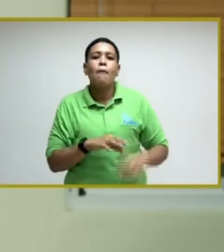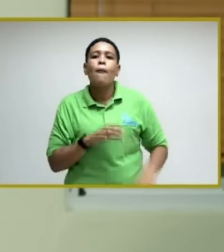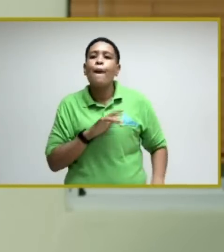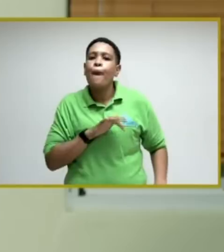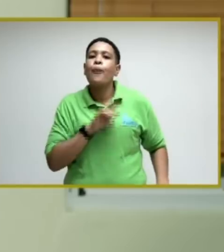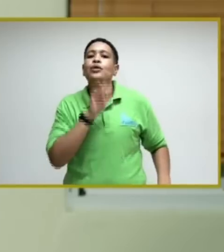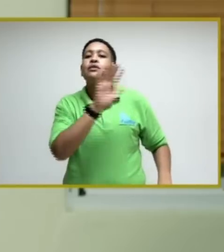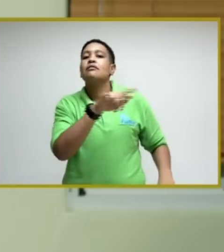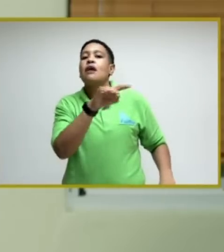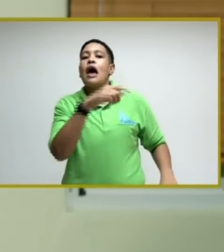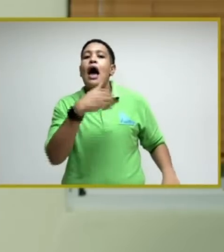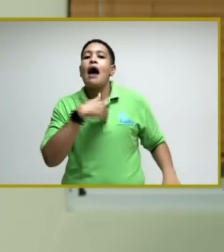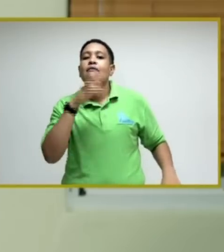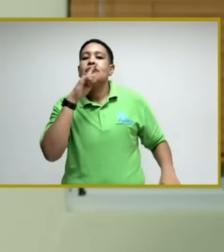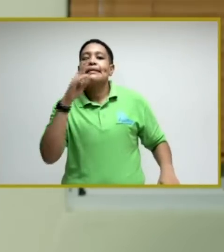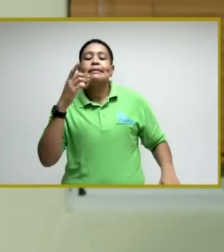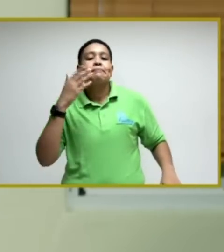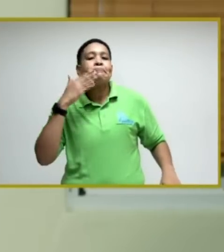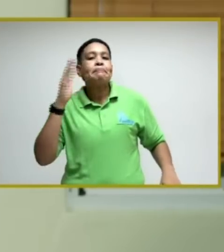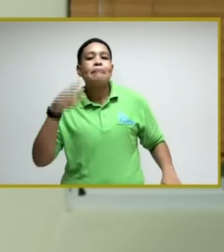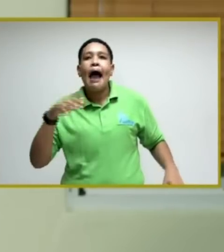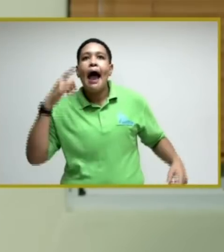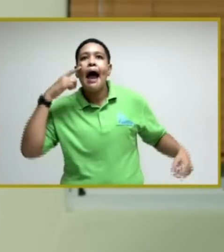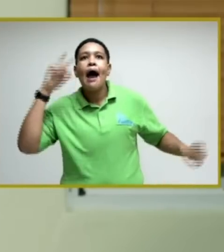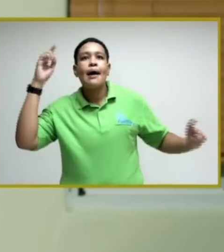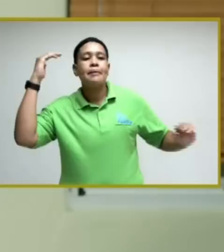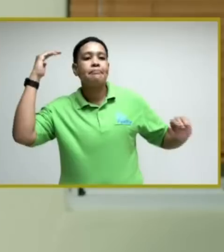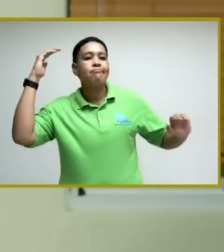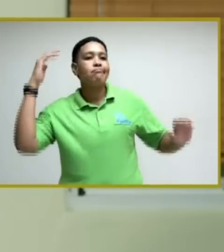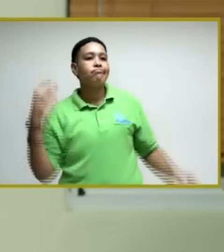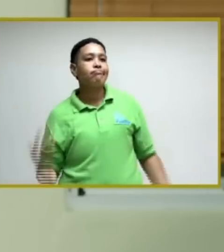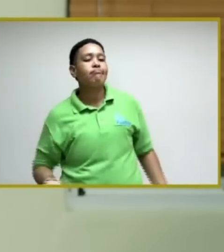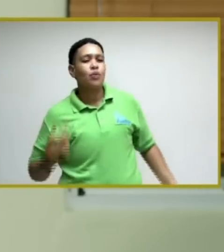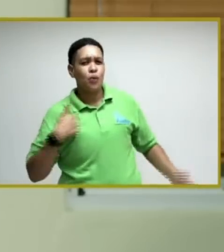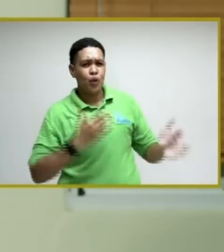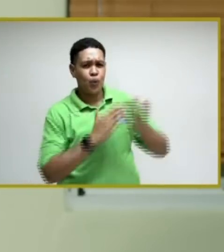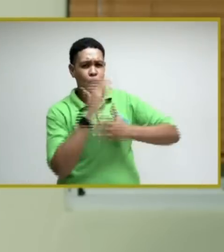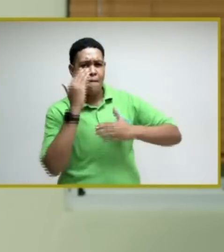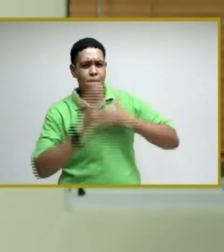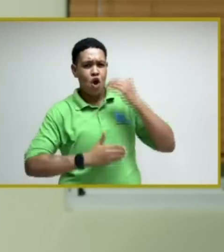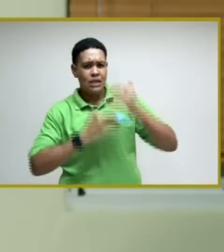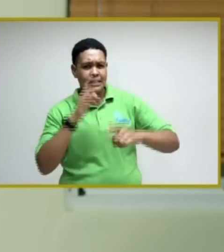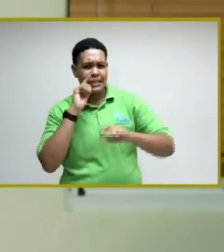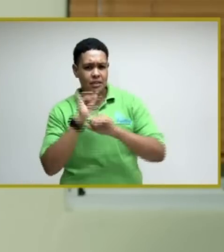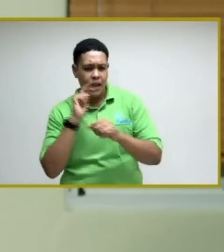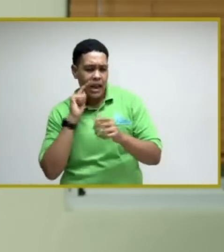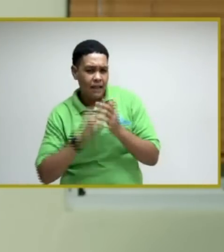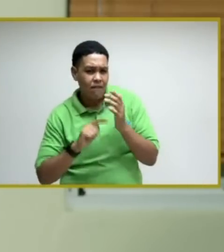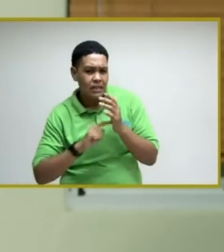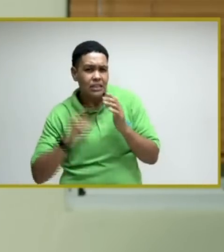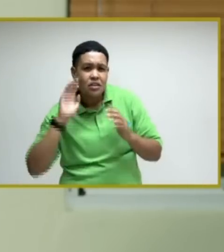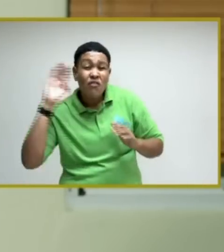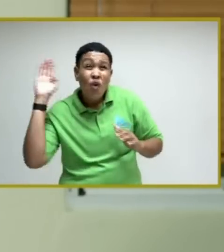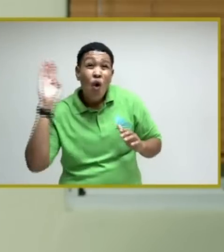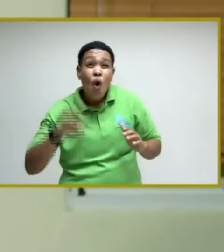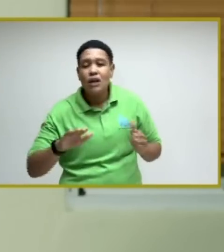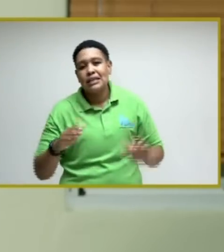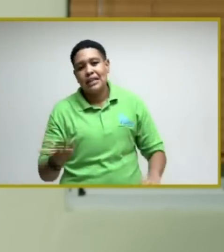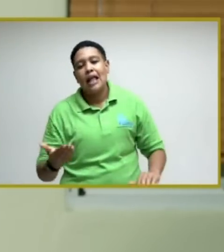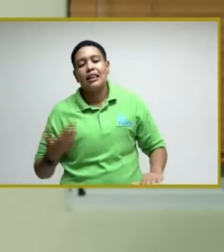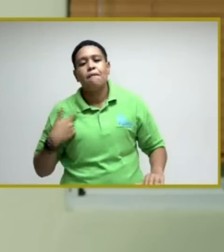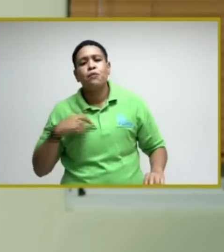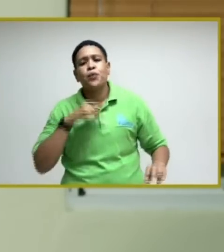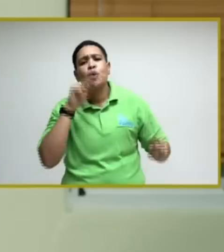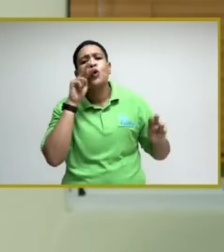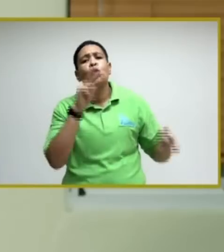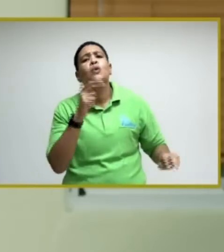to them having a poor outcome. We go through a process of investigation of all the deaths, and we look